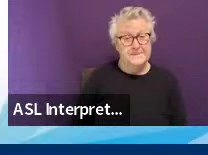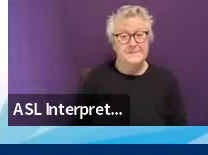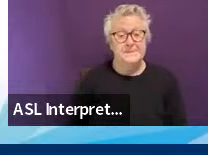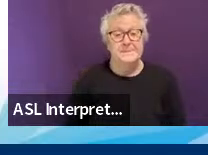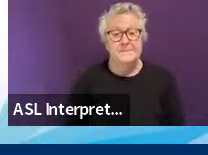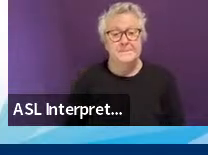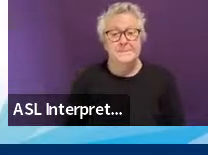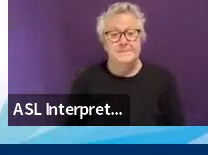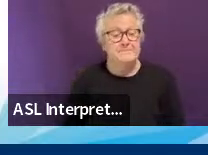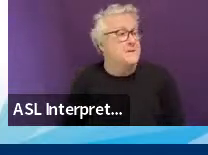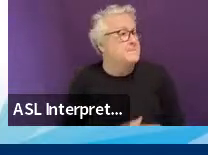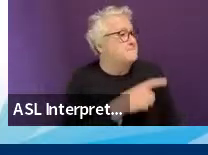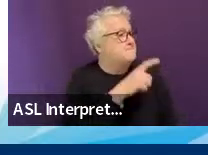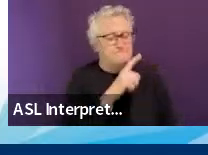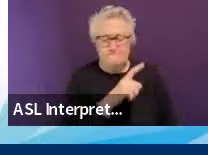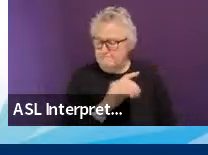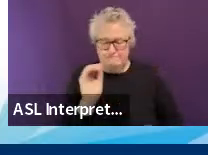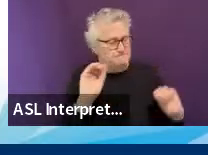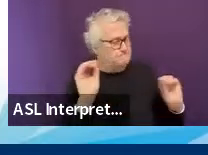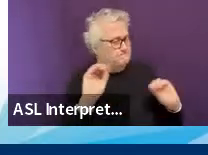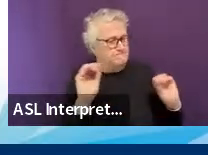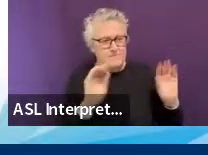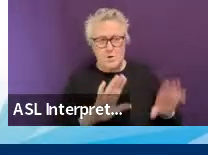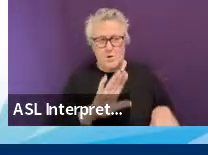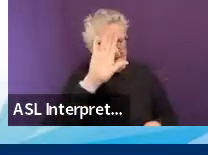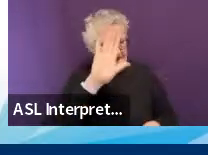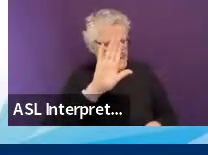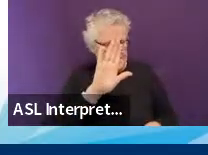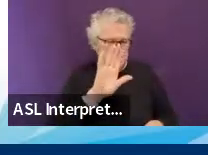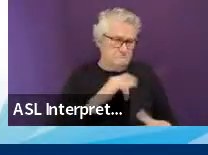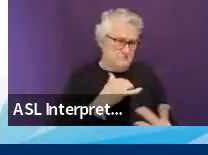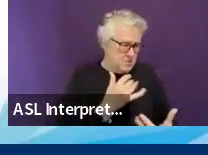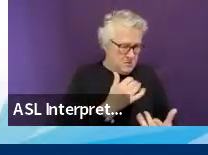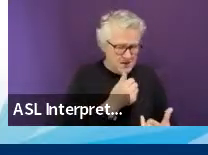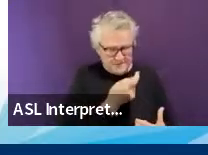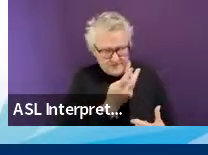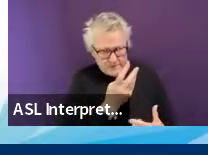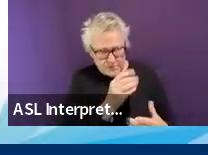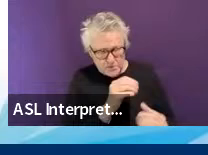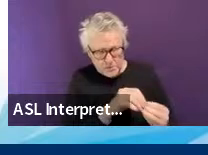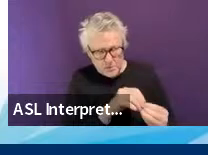I don't see any hands, Ryan. I'll give folks a few more seconds.